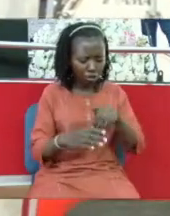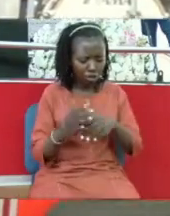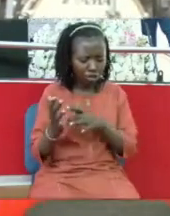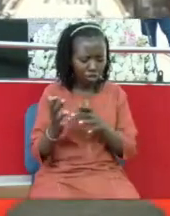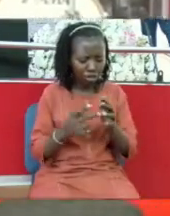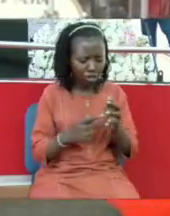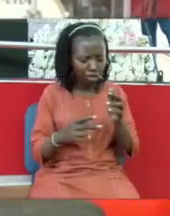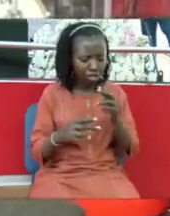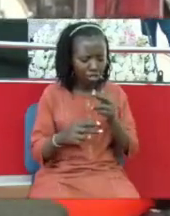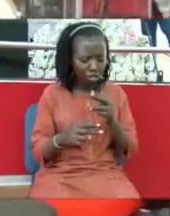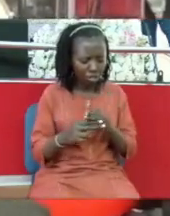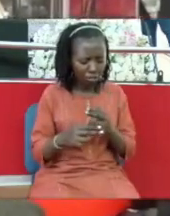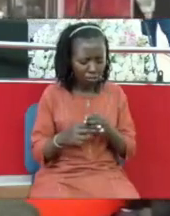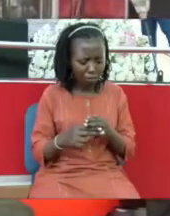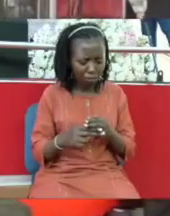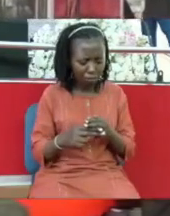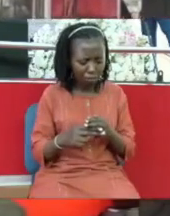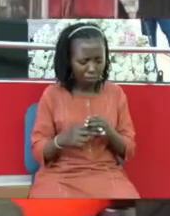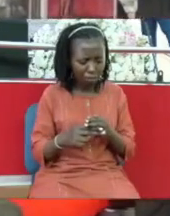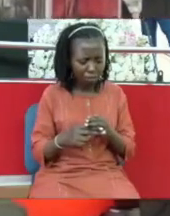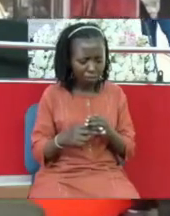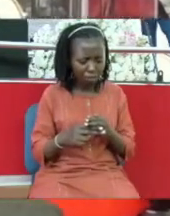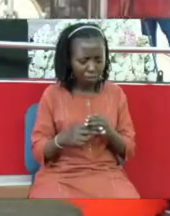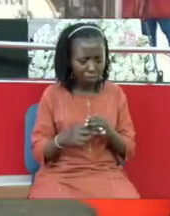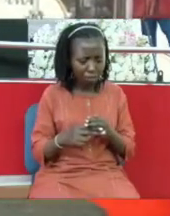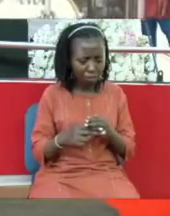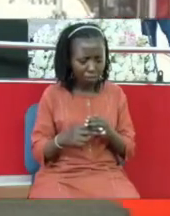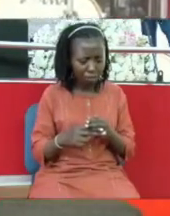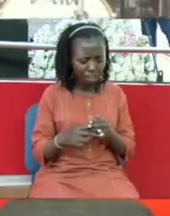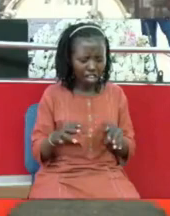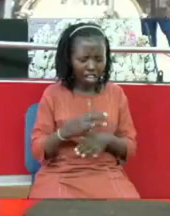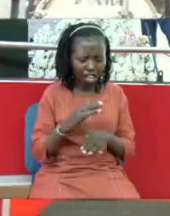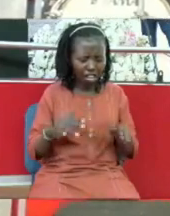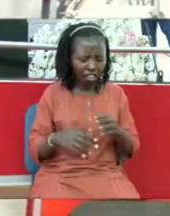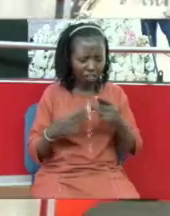those forces down. Everyone under my